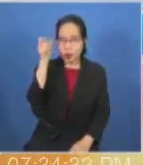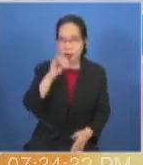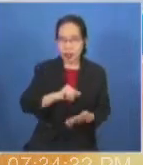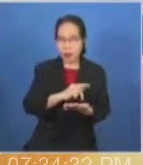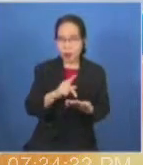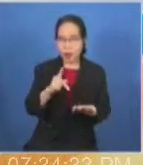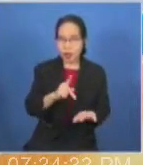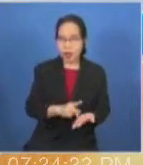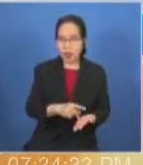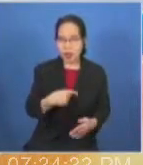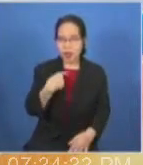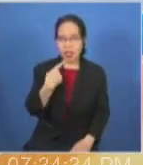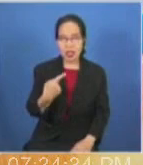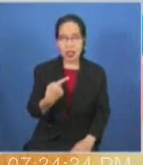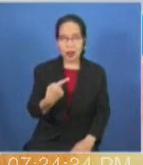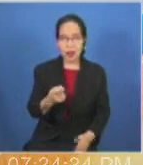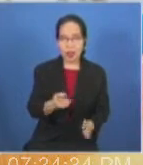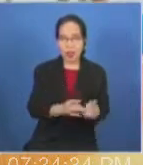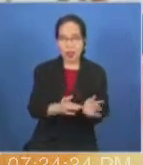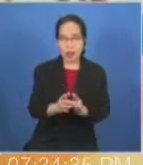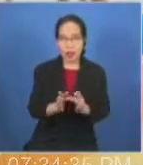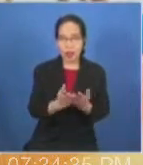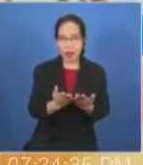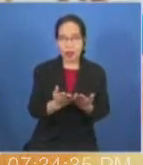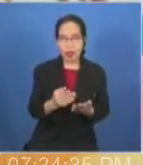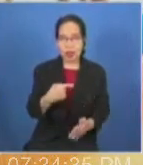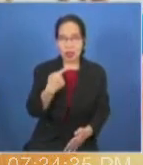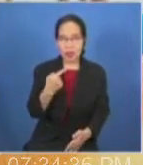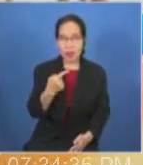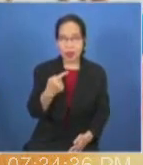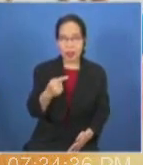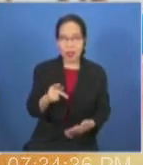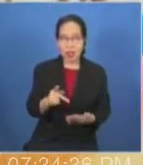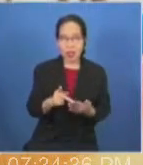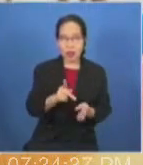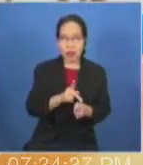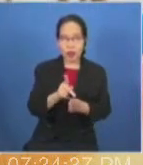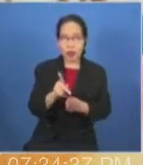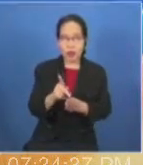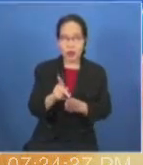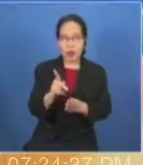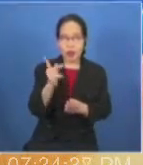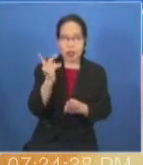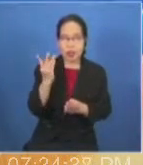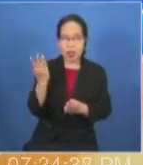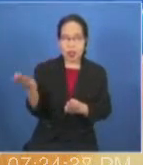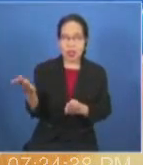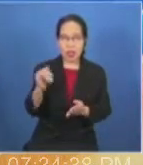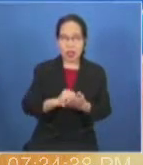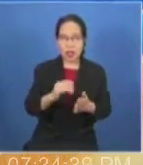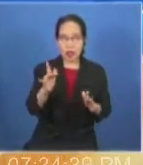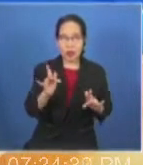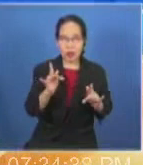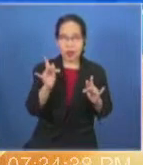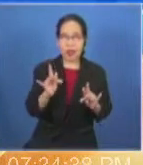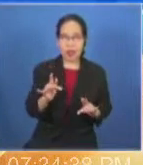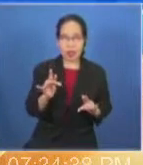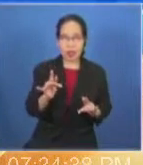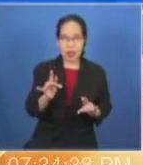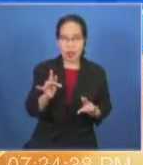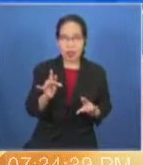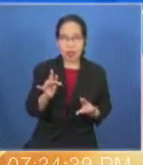Will not be in vain, because that is part of what is stated in the Bible. It says